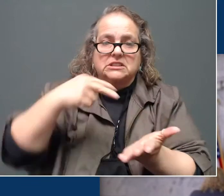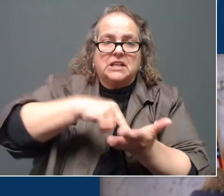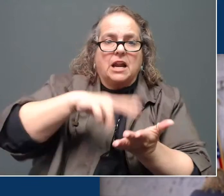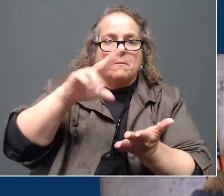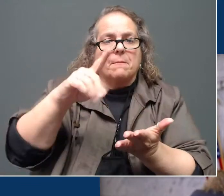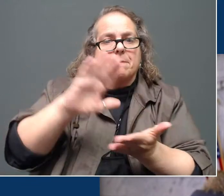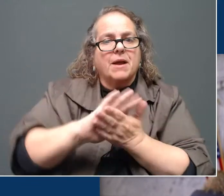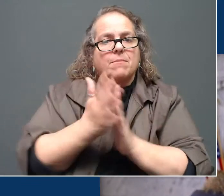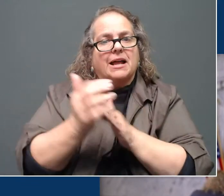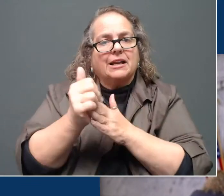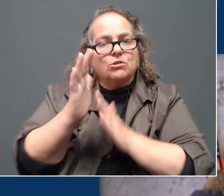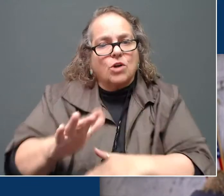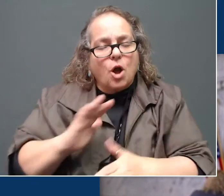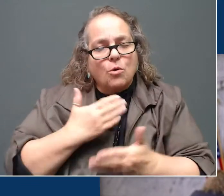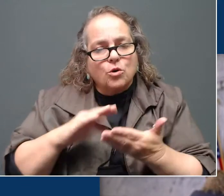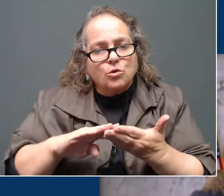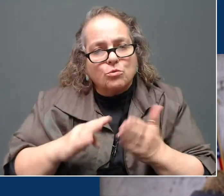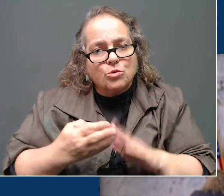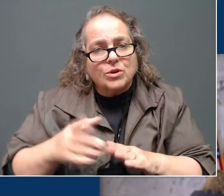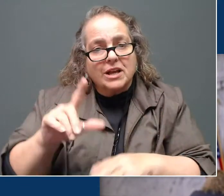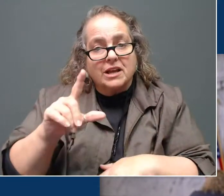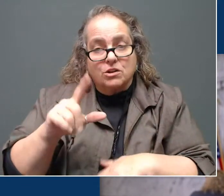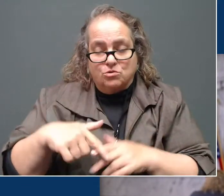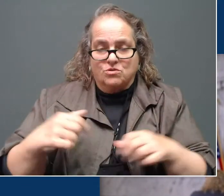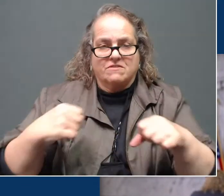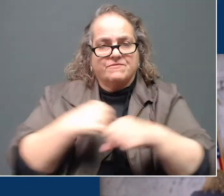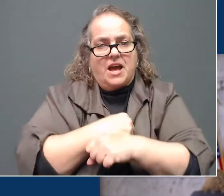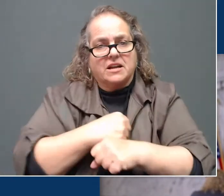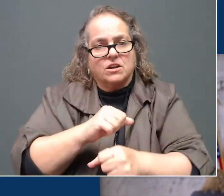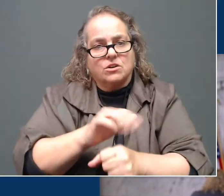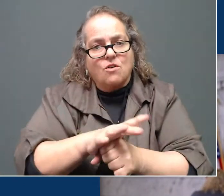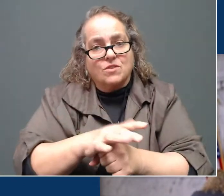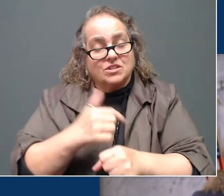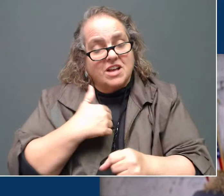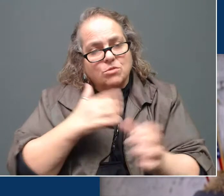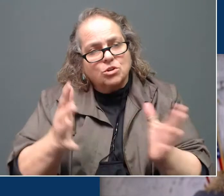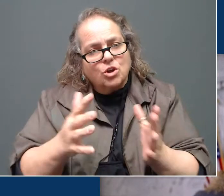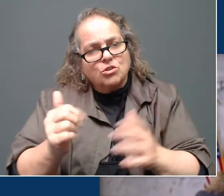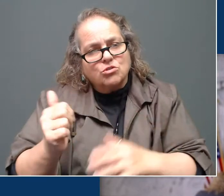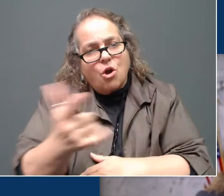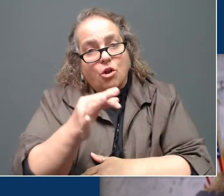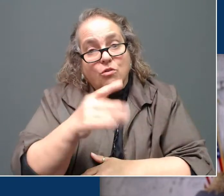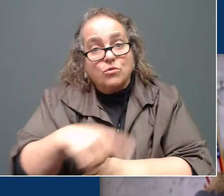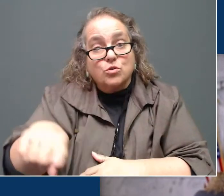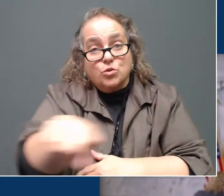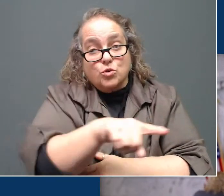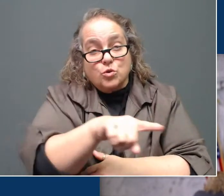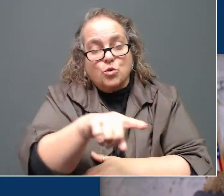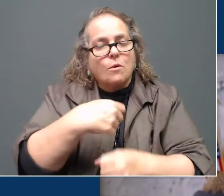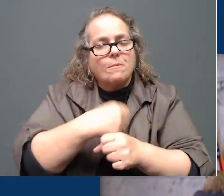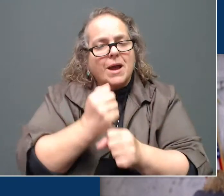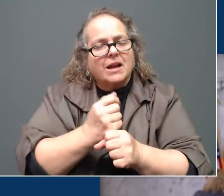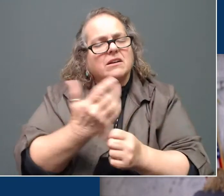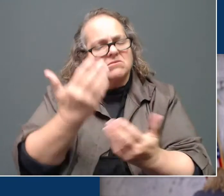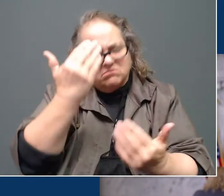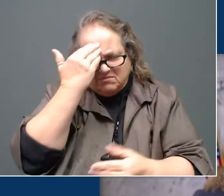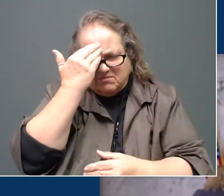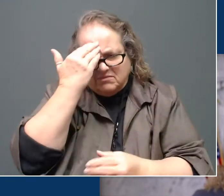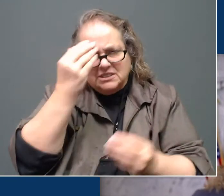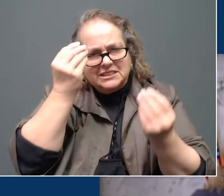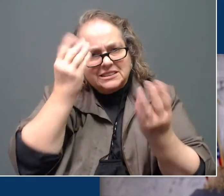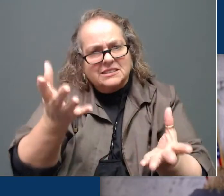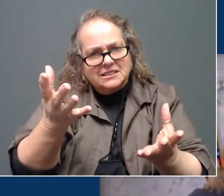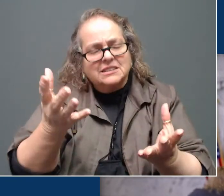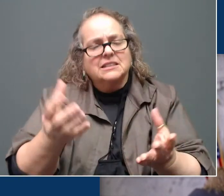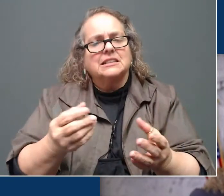help our community fight this COVID vaccine. So I'm encouraging everyone to make an informed decision, do so we can get